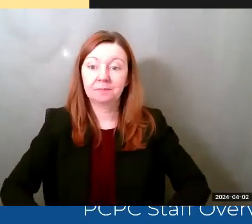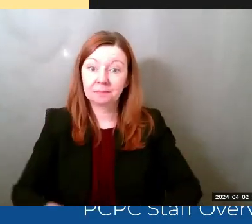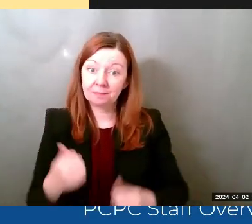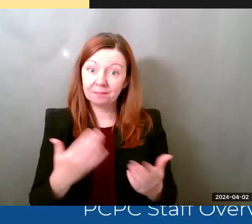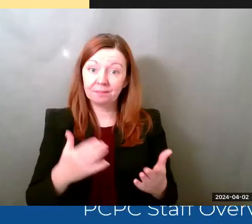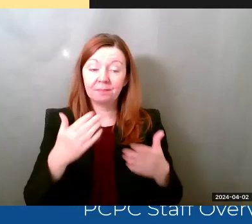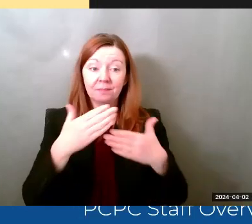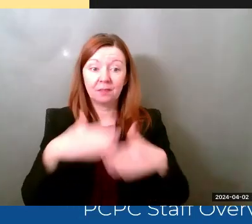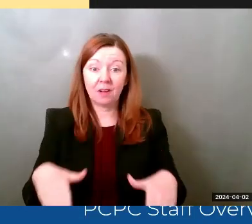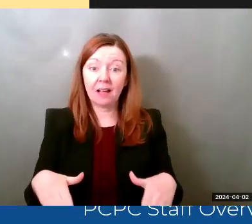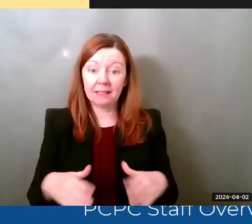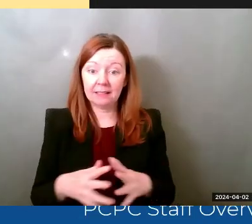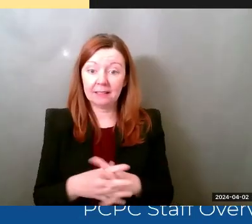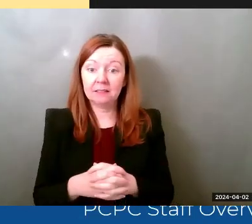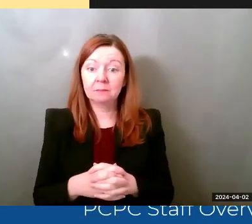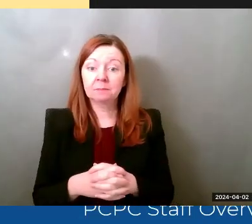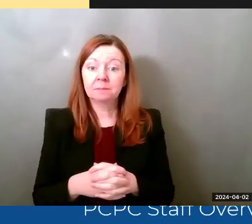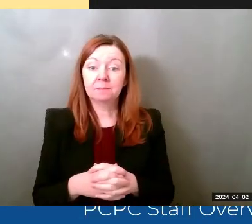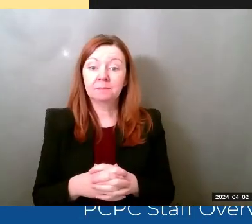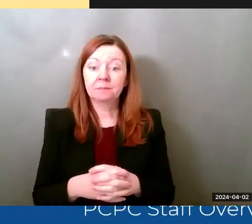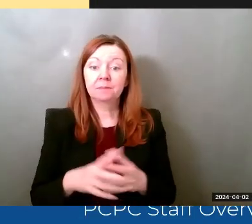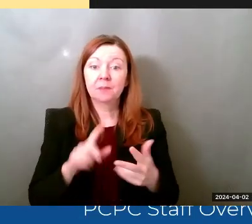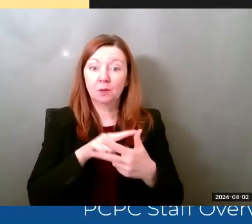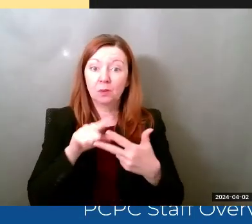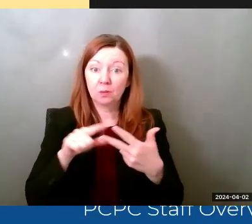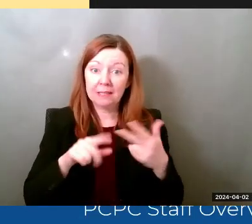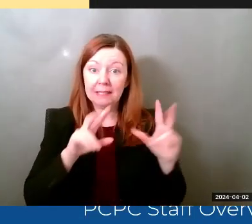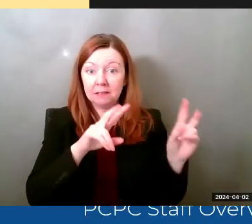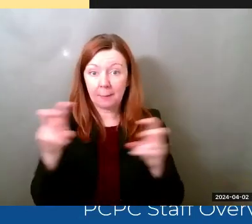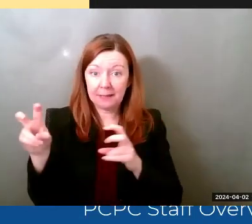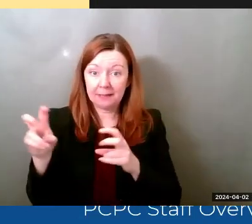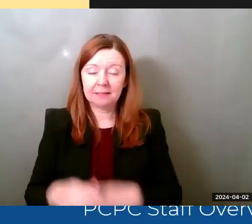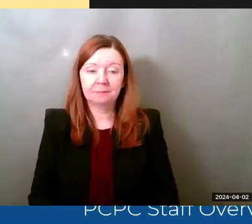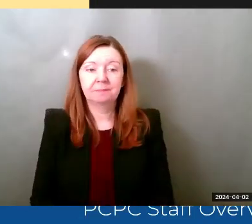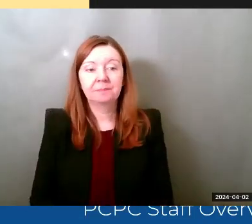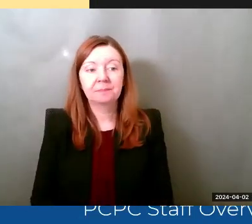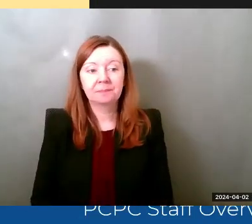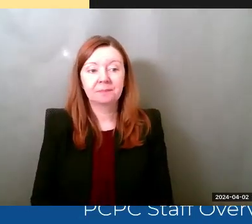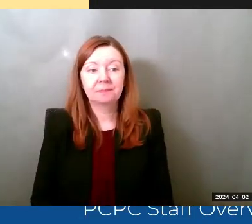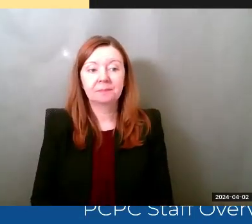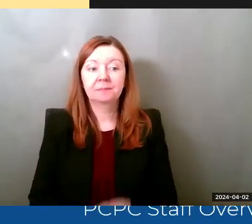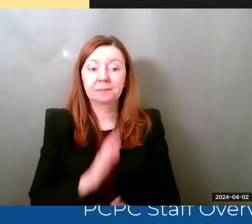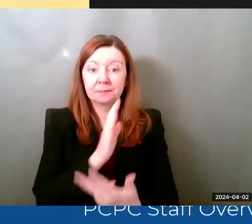will be divided into 3 topics. Next slide.